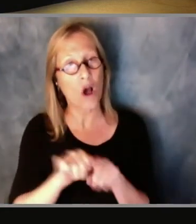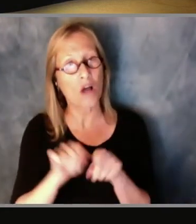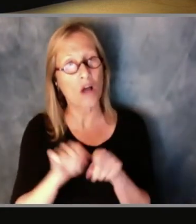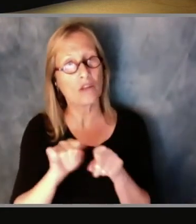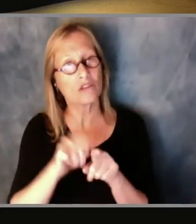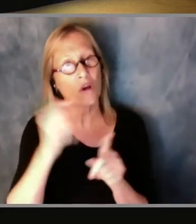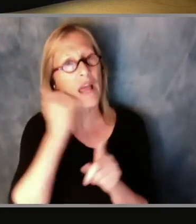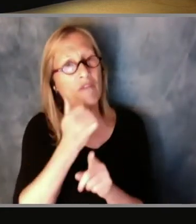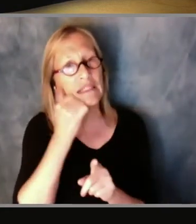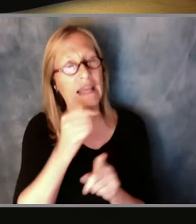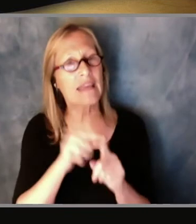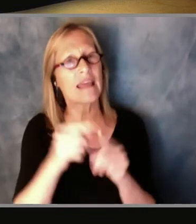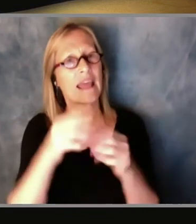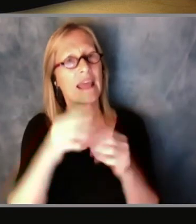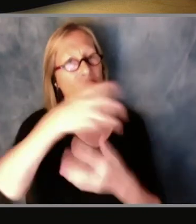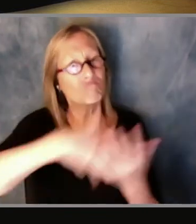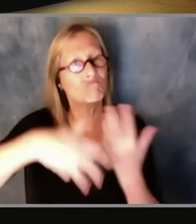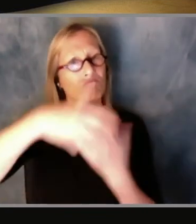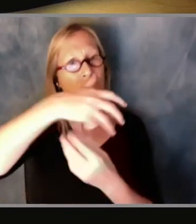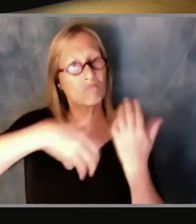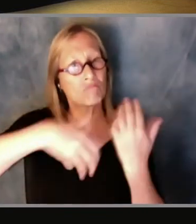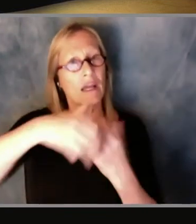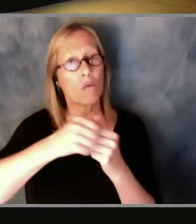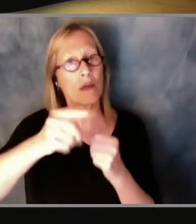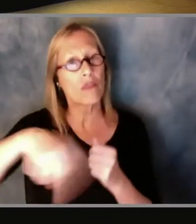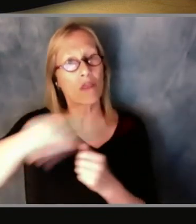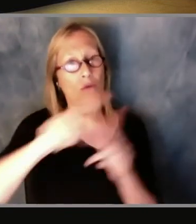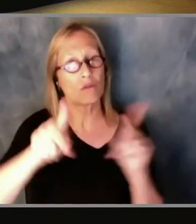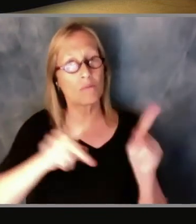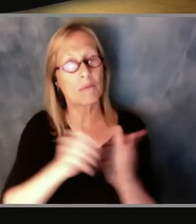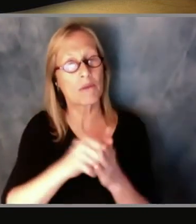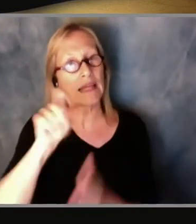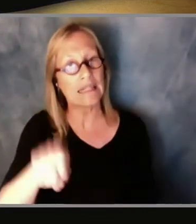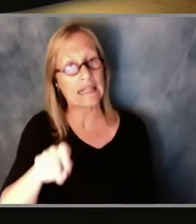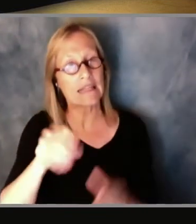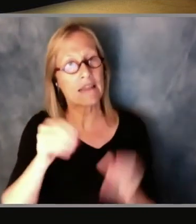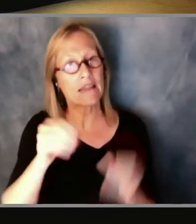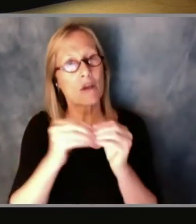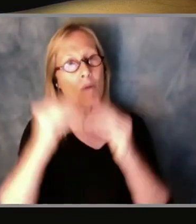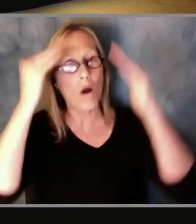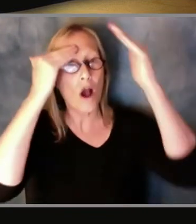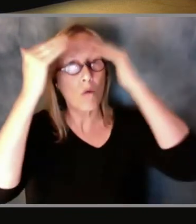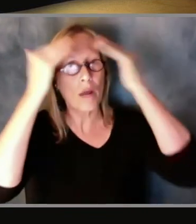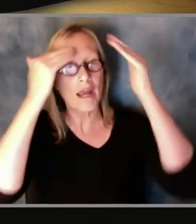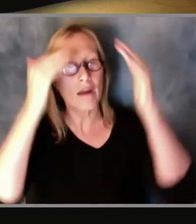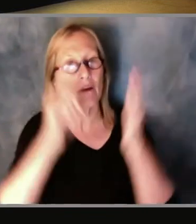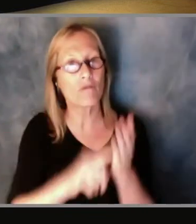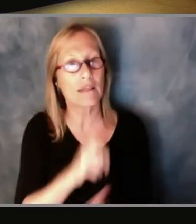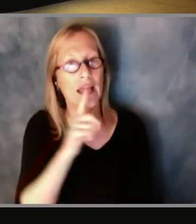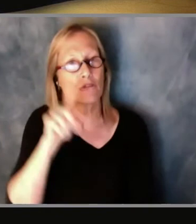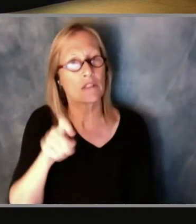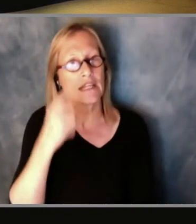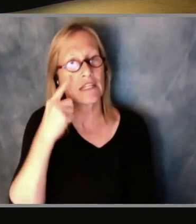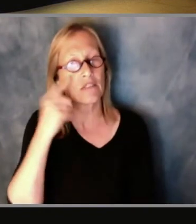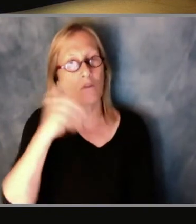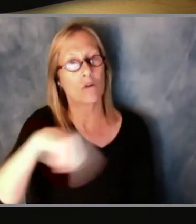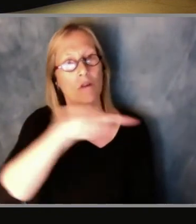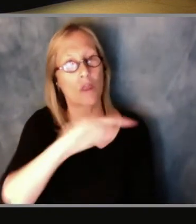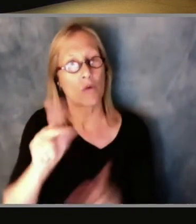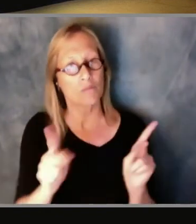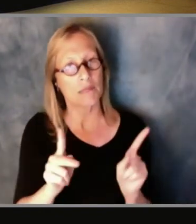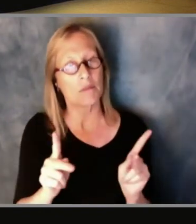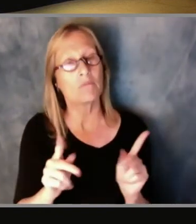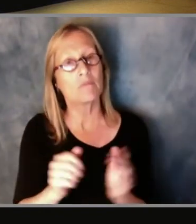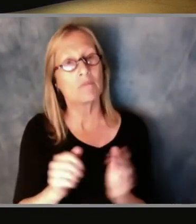with the people who are in need, they're more in tune and of what the actual needs are instead of the perceived needs. I